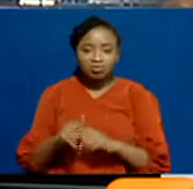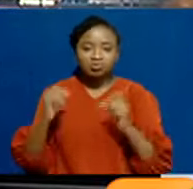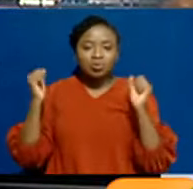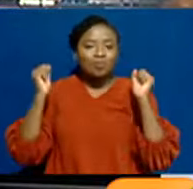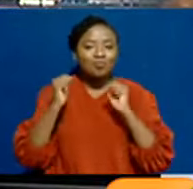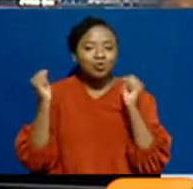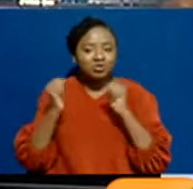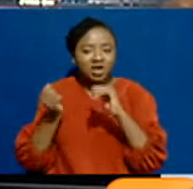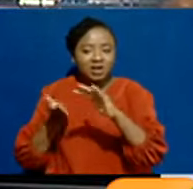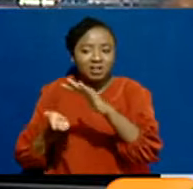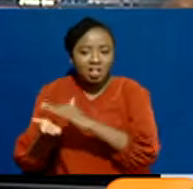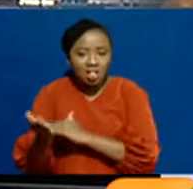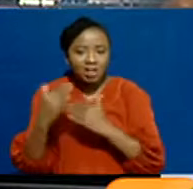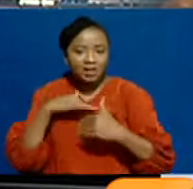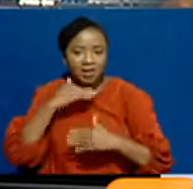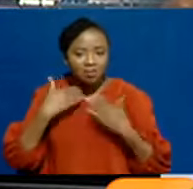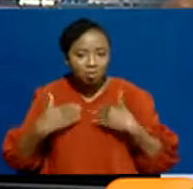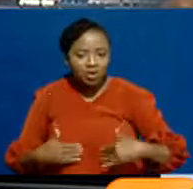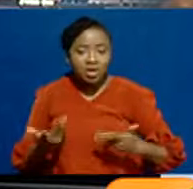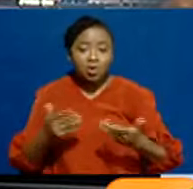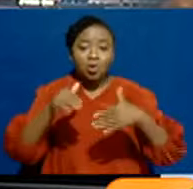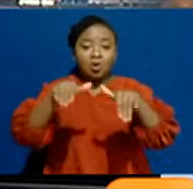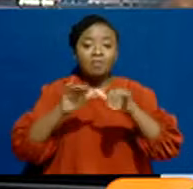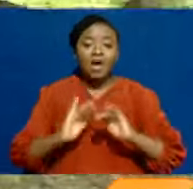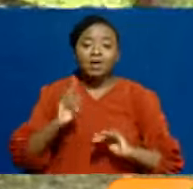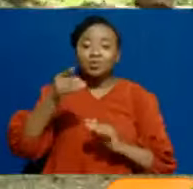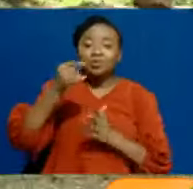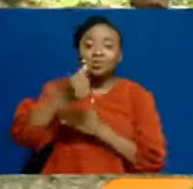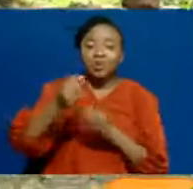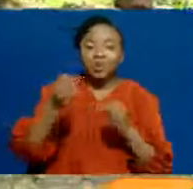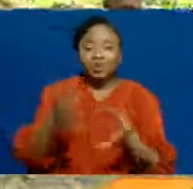charges. Brenda Wanga reports.